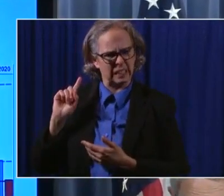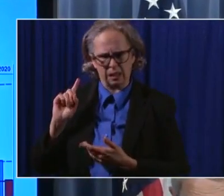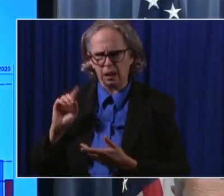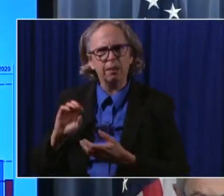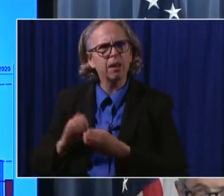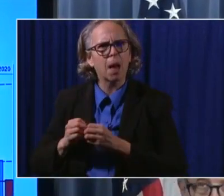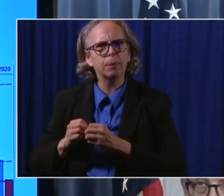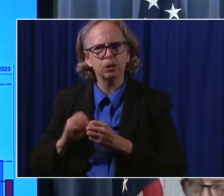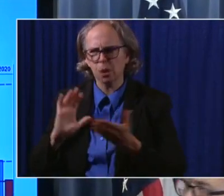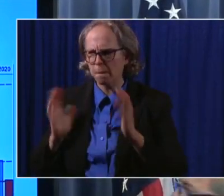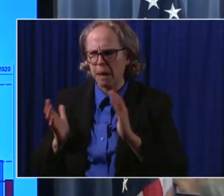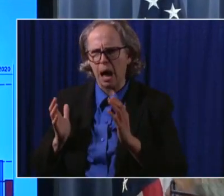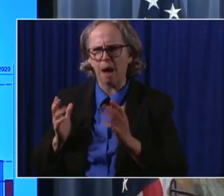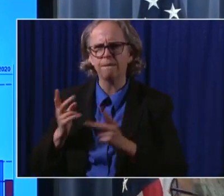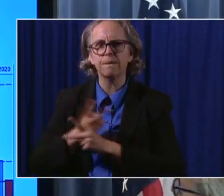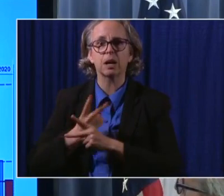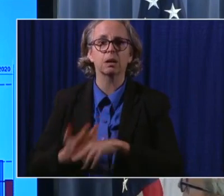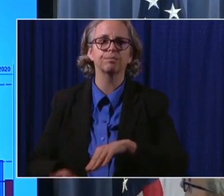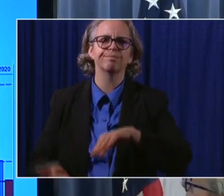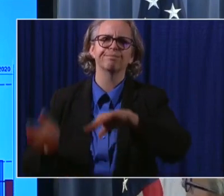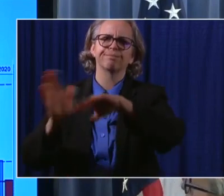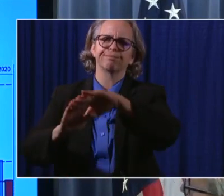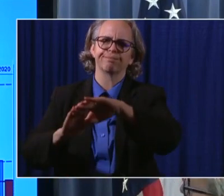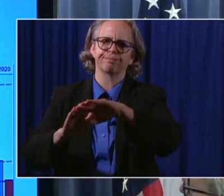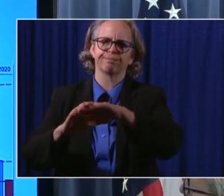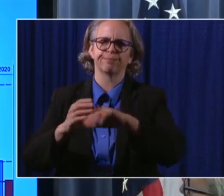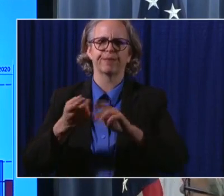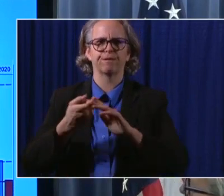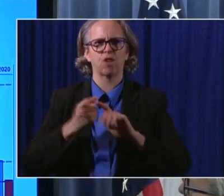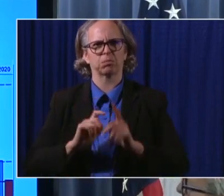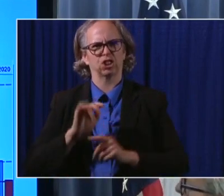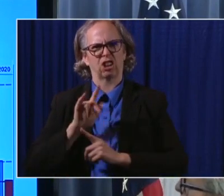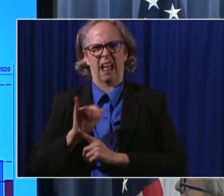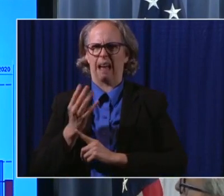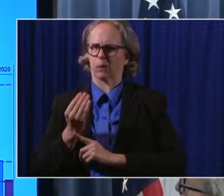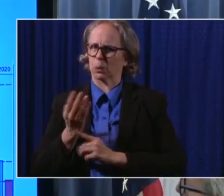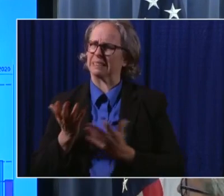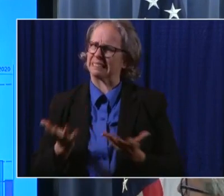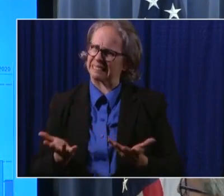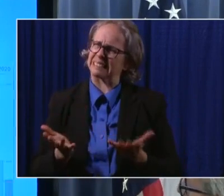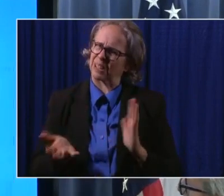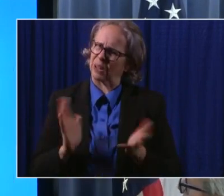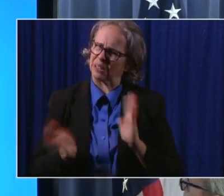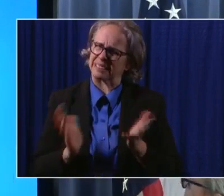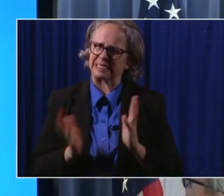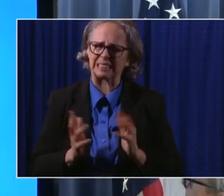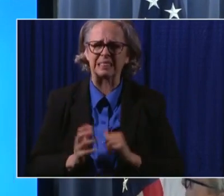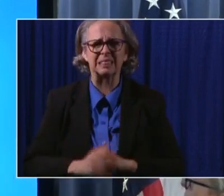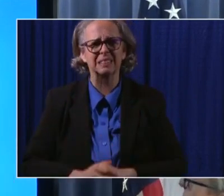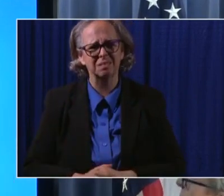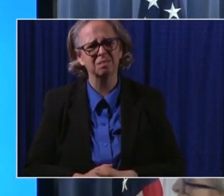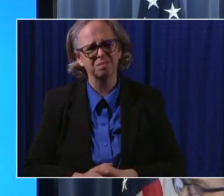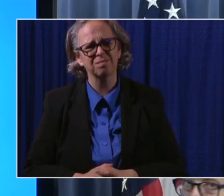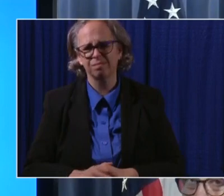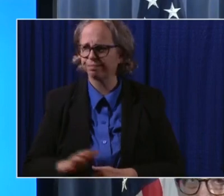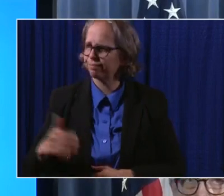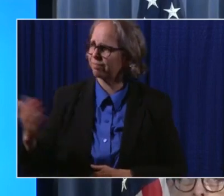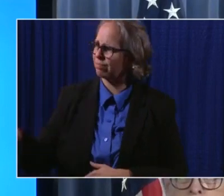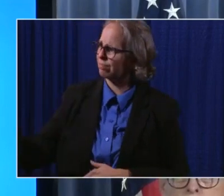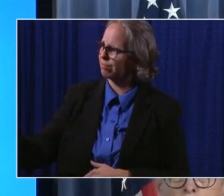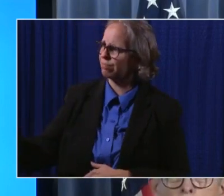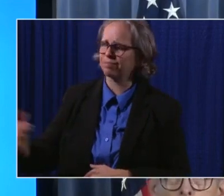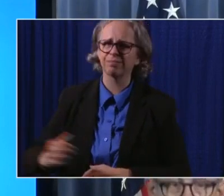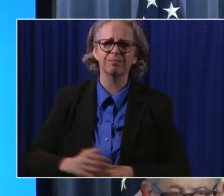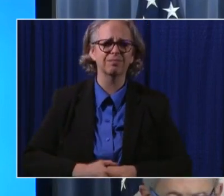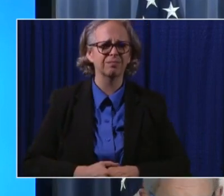the right direction for us. Eric, let's look at the next slide. This is some good